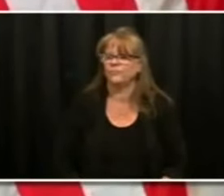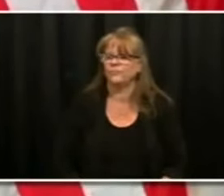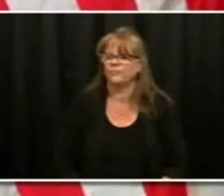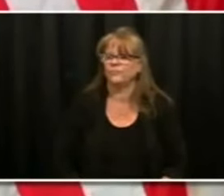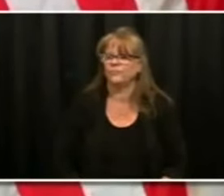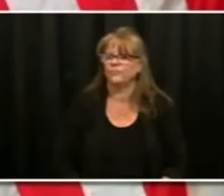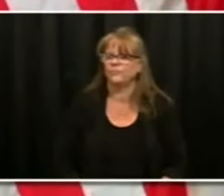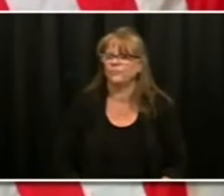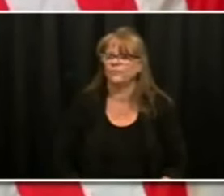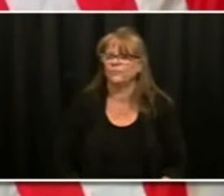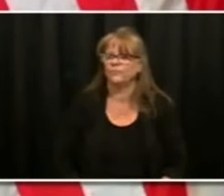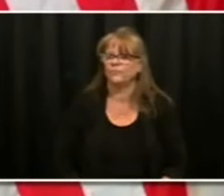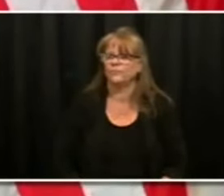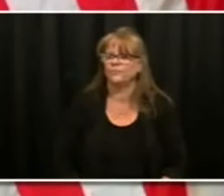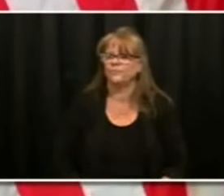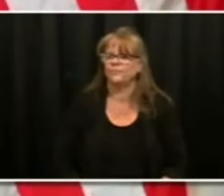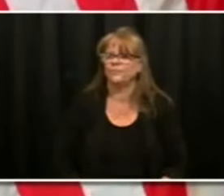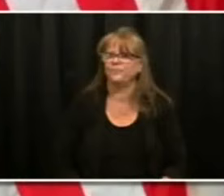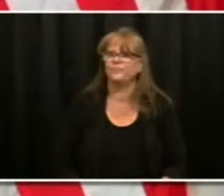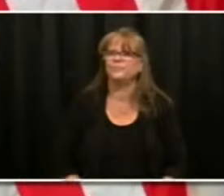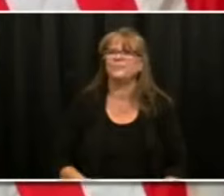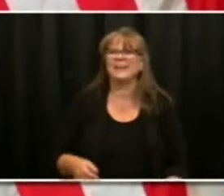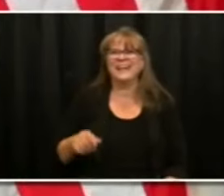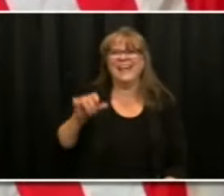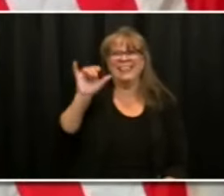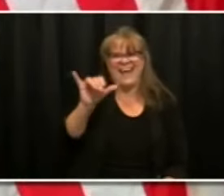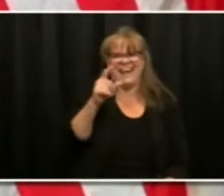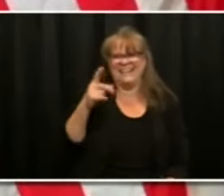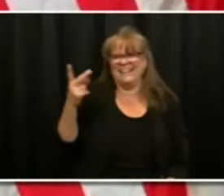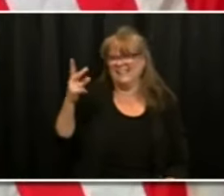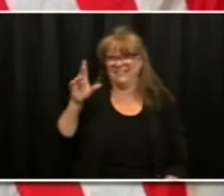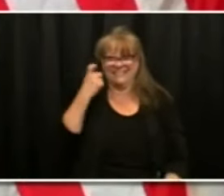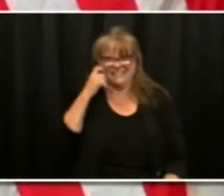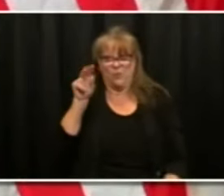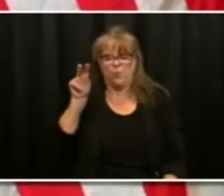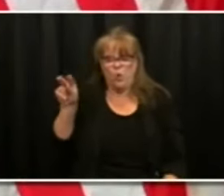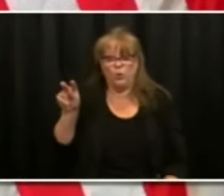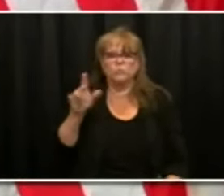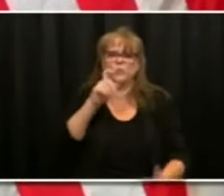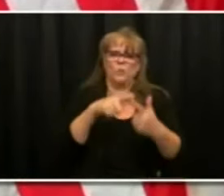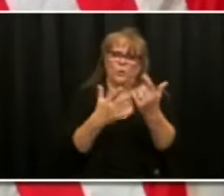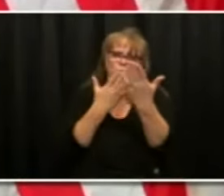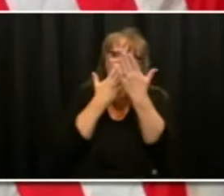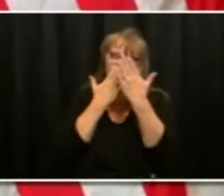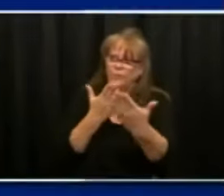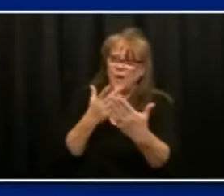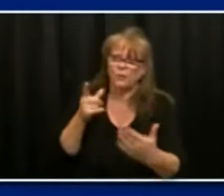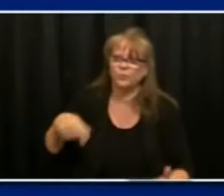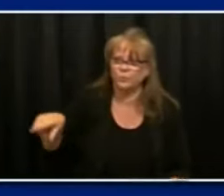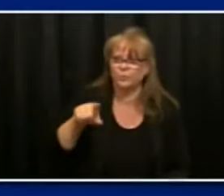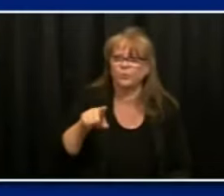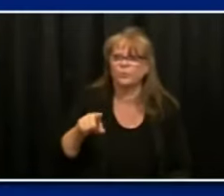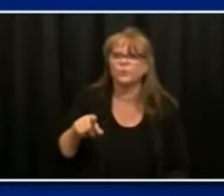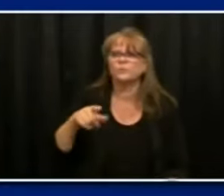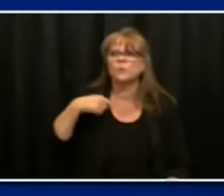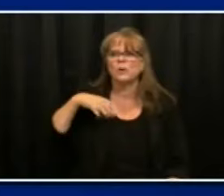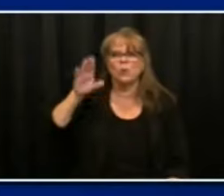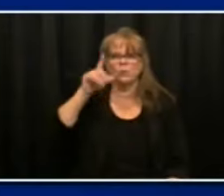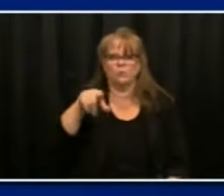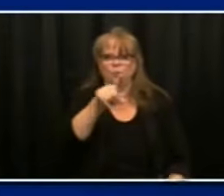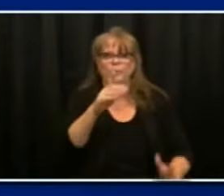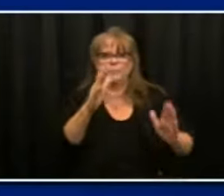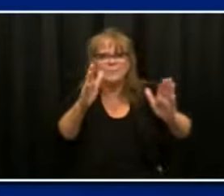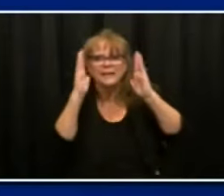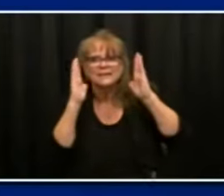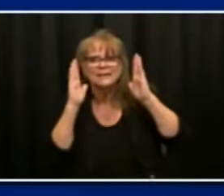for those who are watching this, thank you, and I know you're heeding the words of Dr. Herlihy and others,